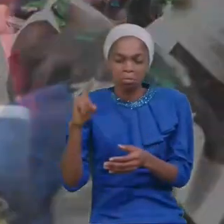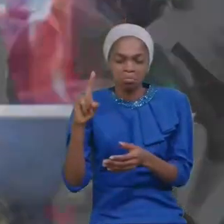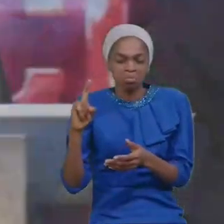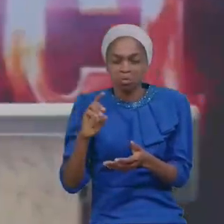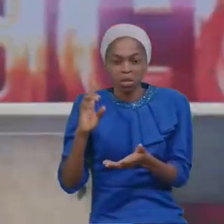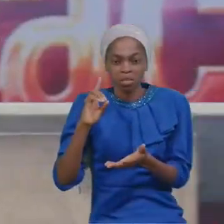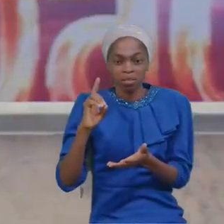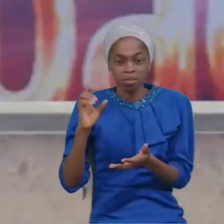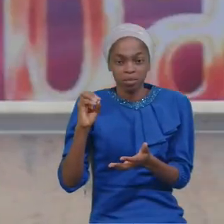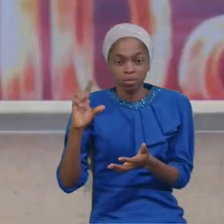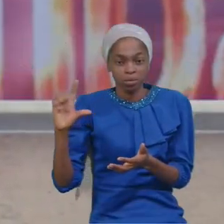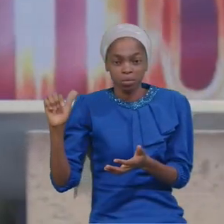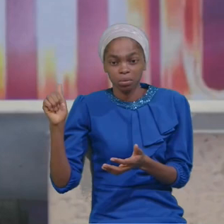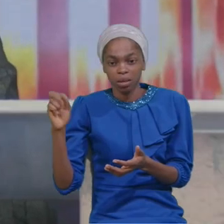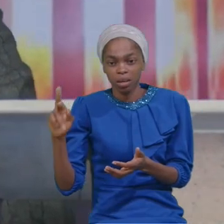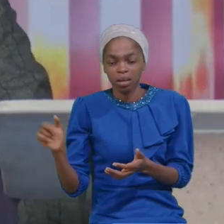down his